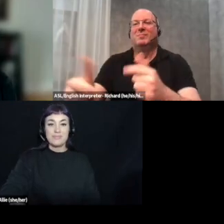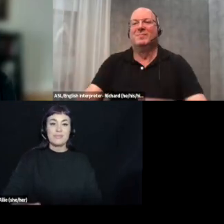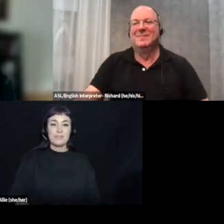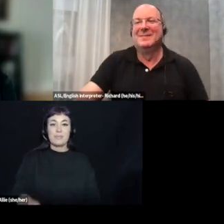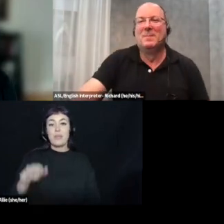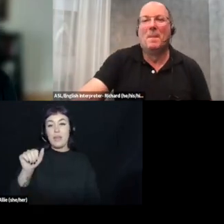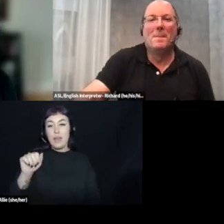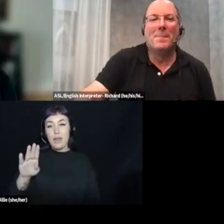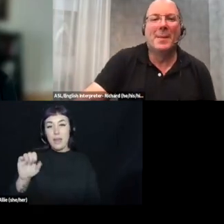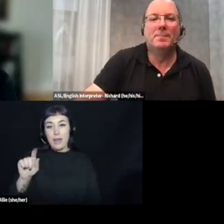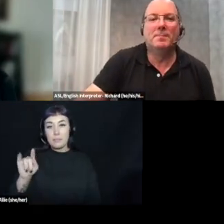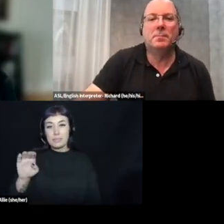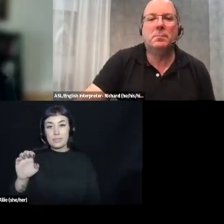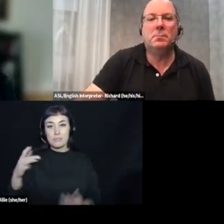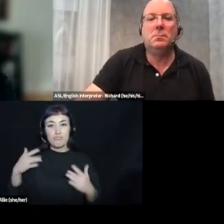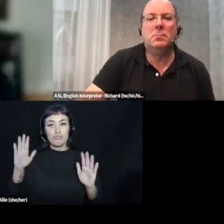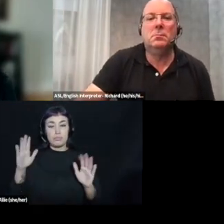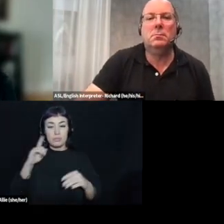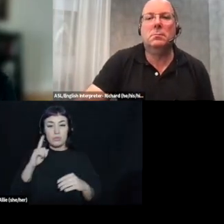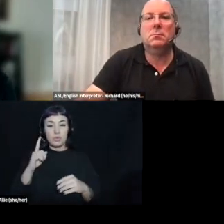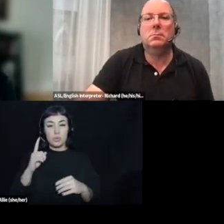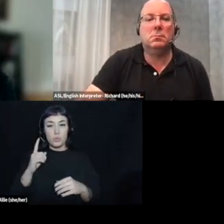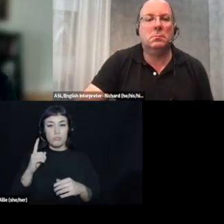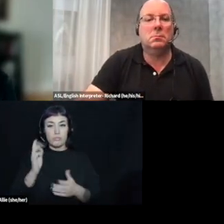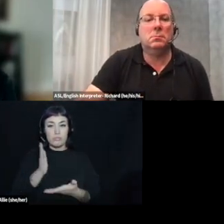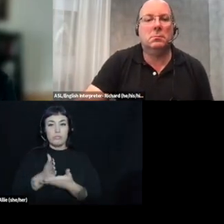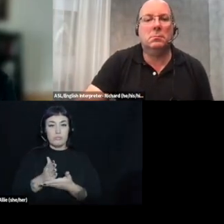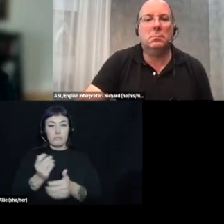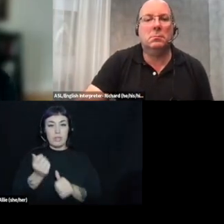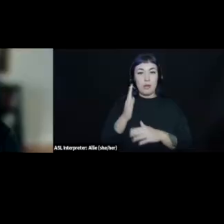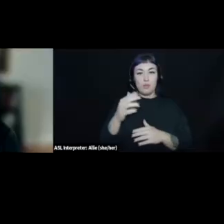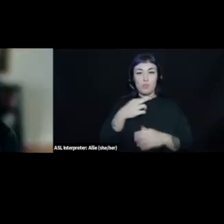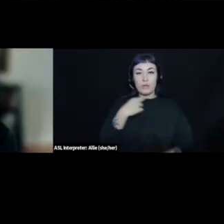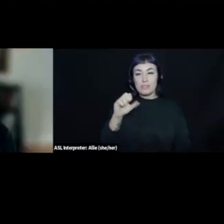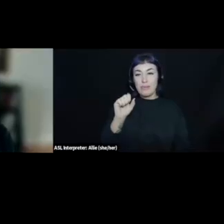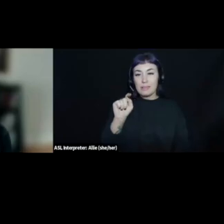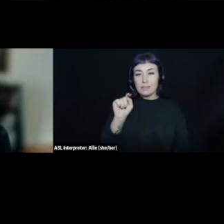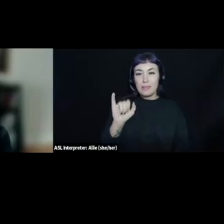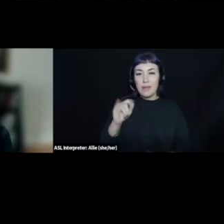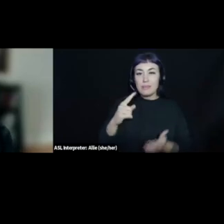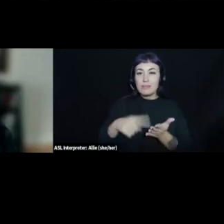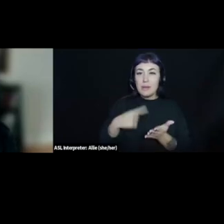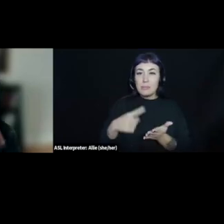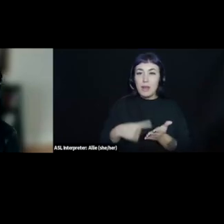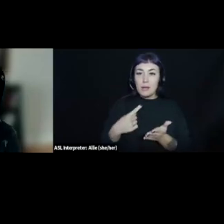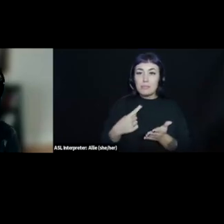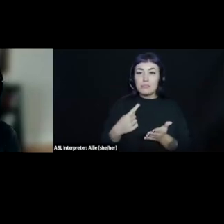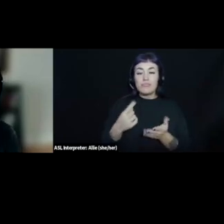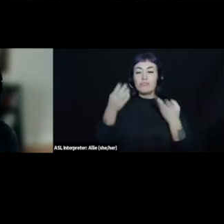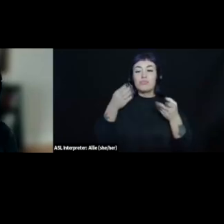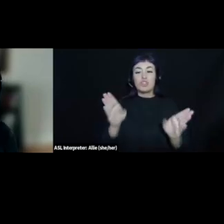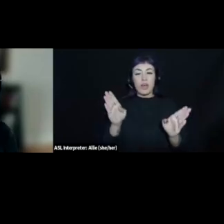viable way to reduce or eliminate your risk of STIs. Sometimes in